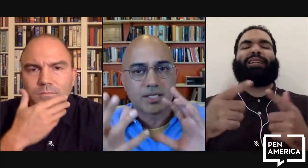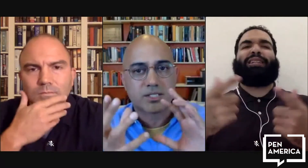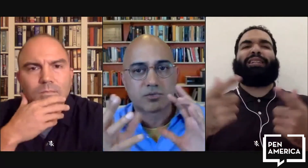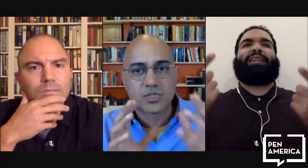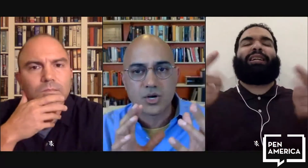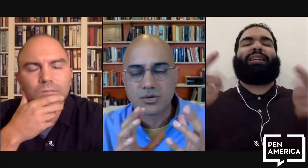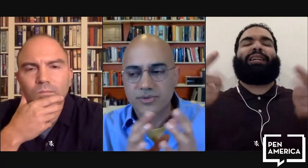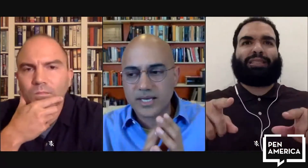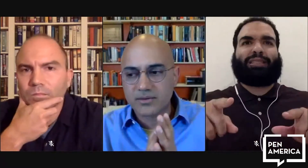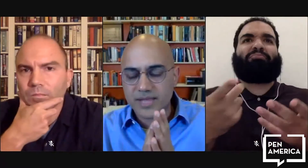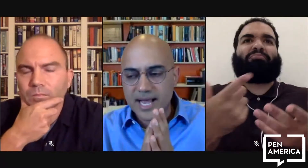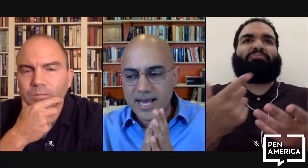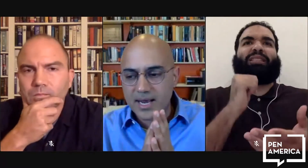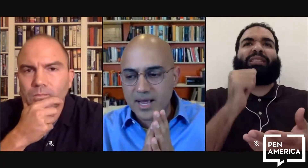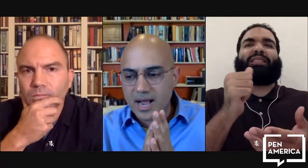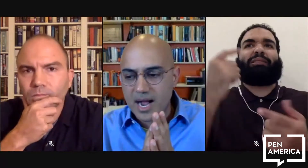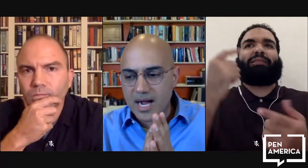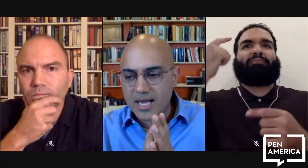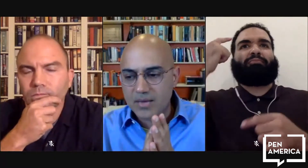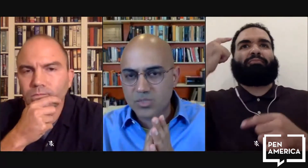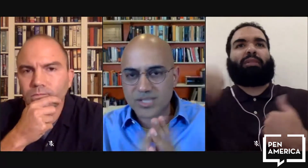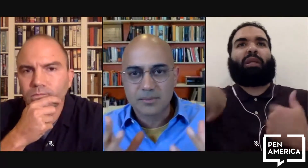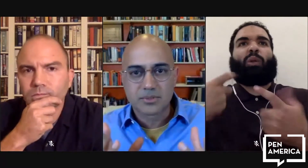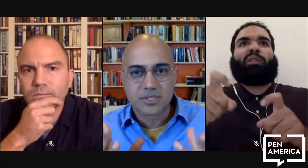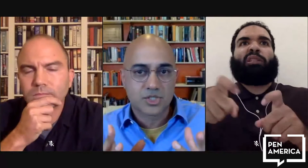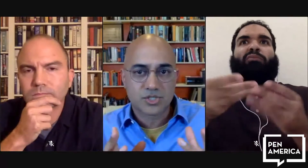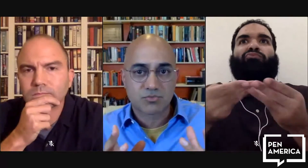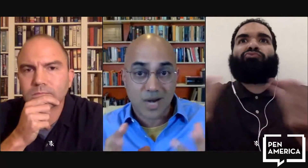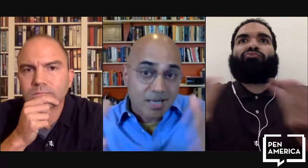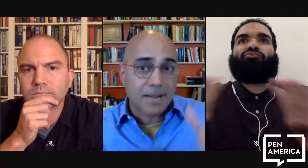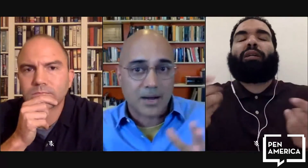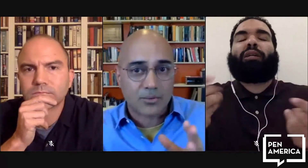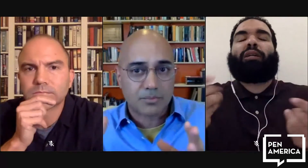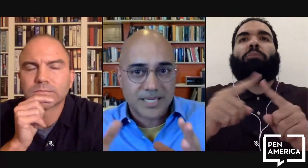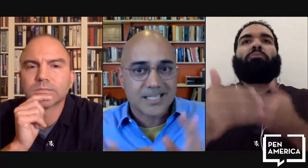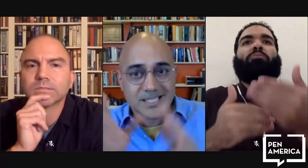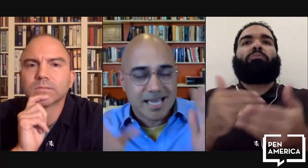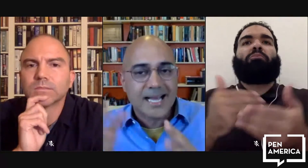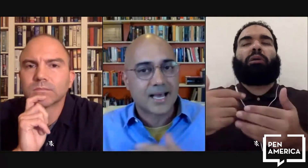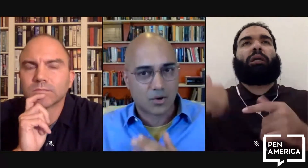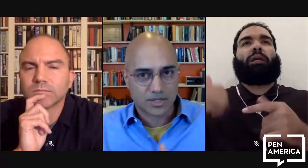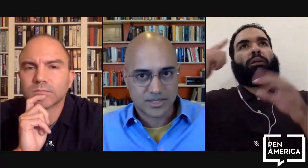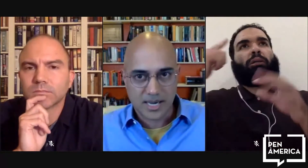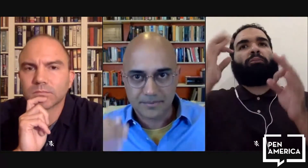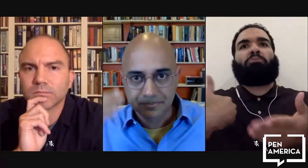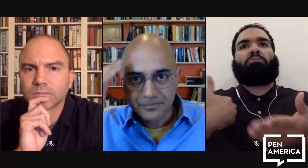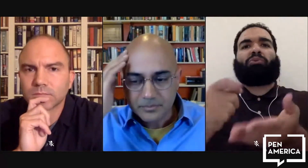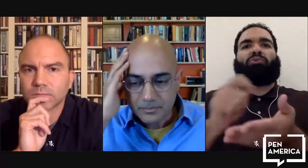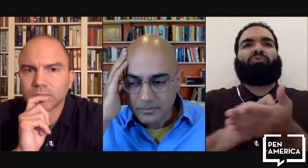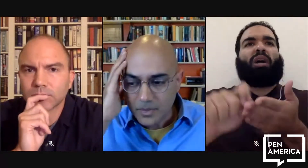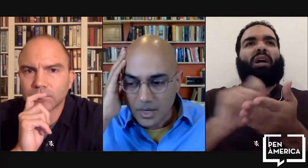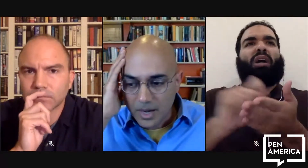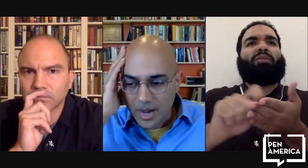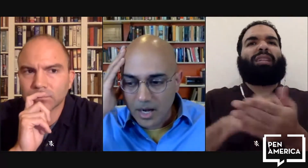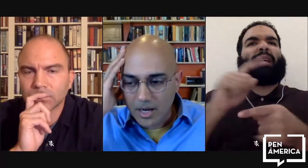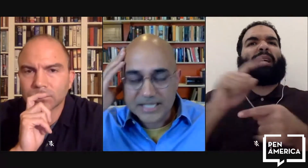or wanting to resolve any of that, I was able to just write about being inside that all the time. And so